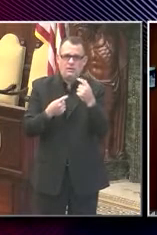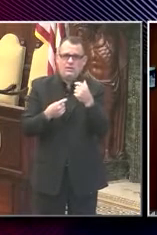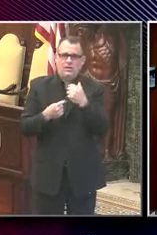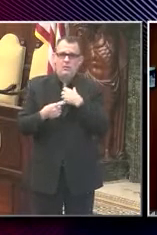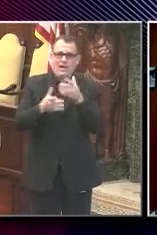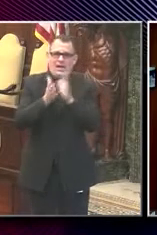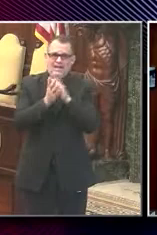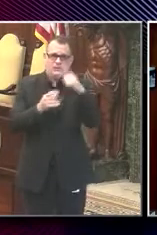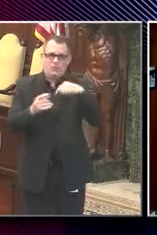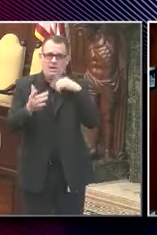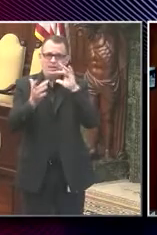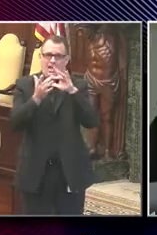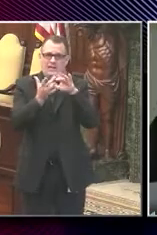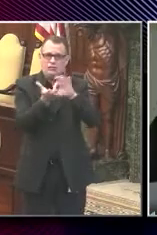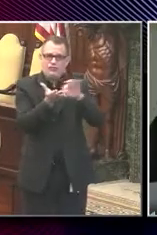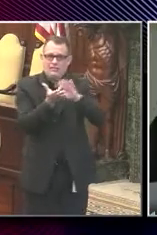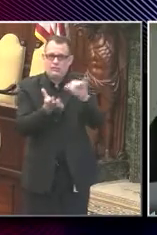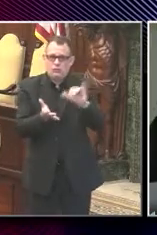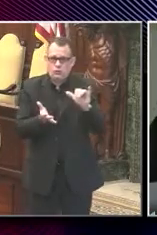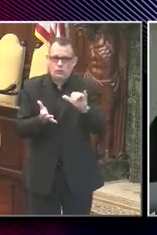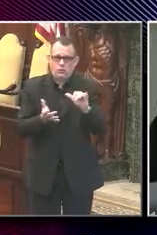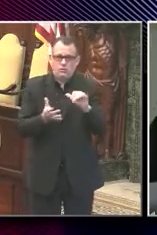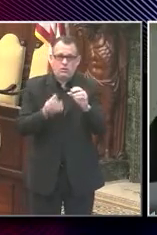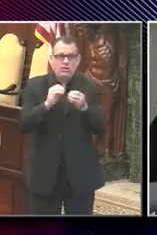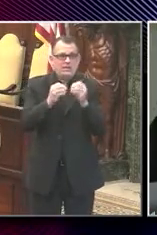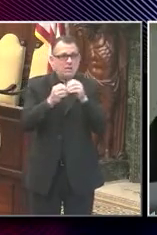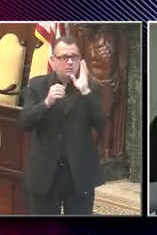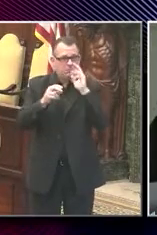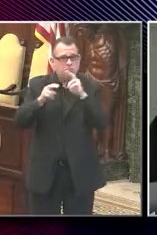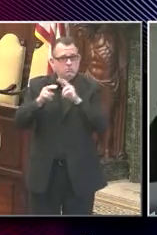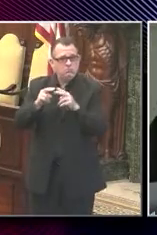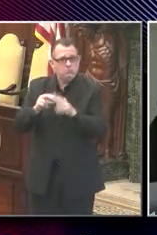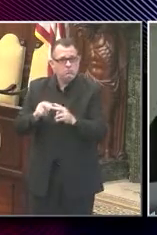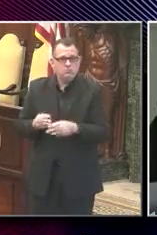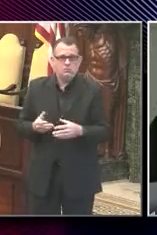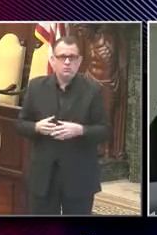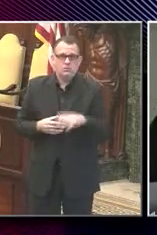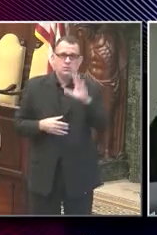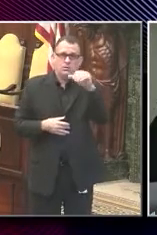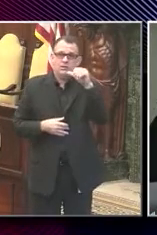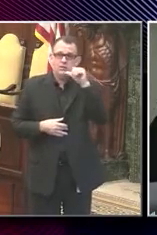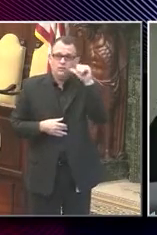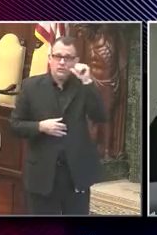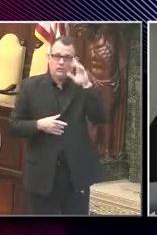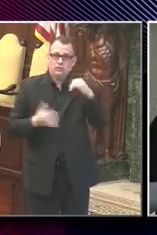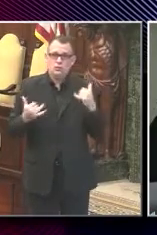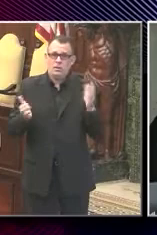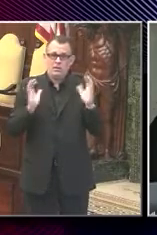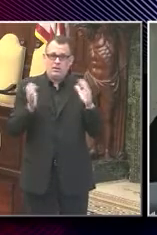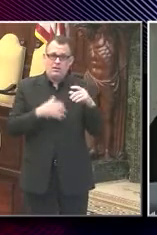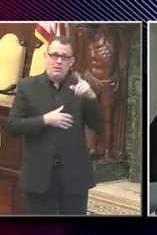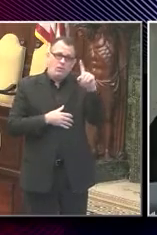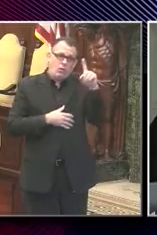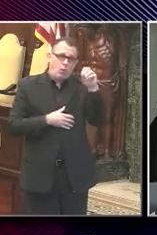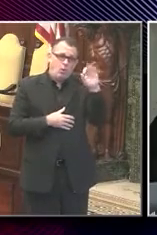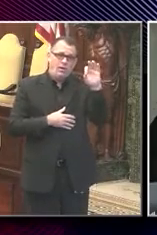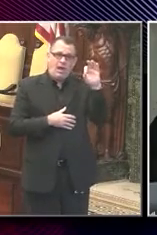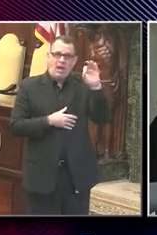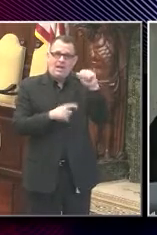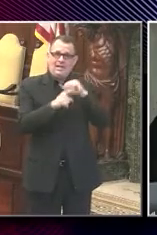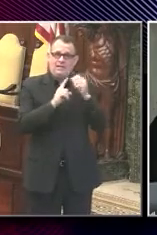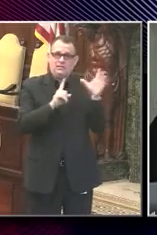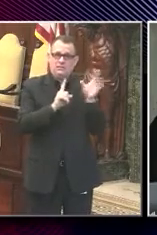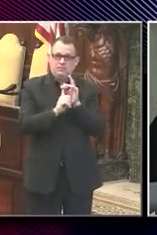On the coronavirus epidemic, the case counts are continuing to decrease. Since this time yesterday, we've identified 109 new cases in